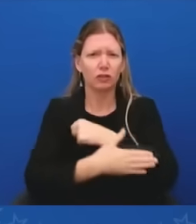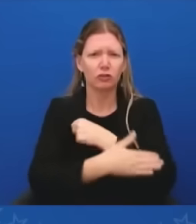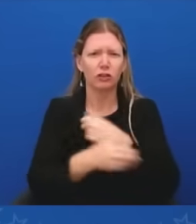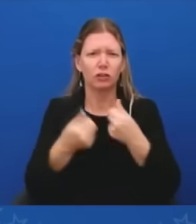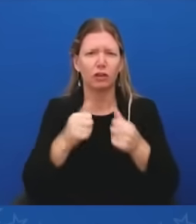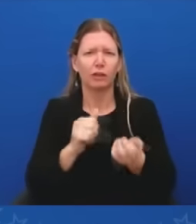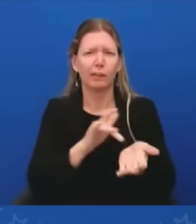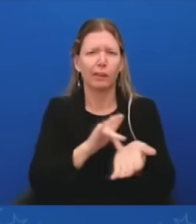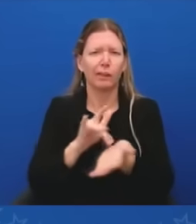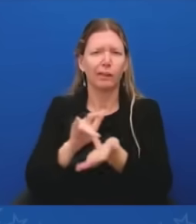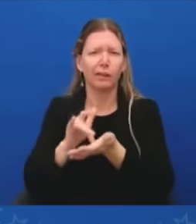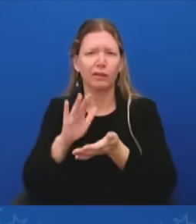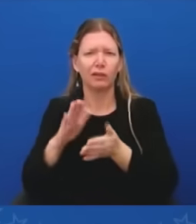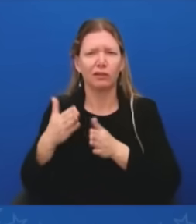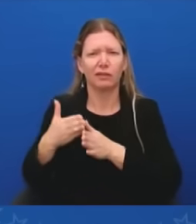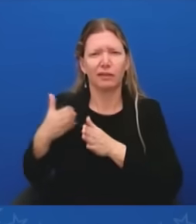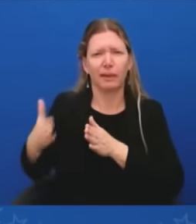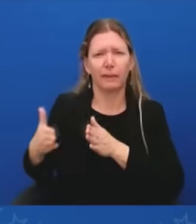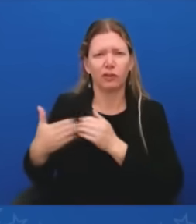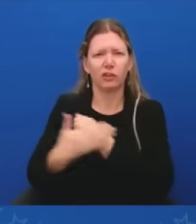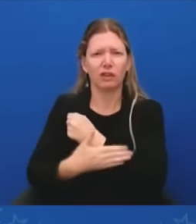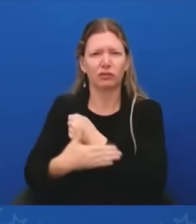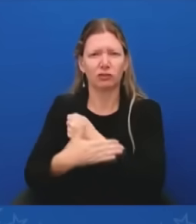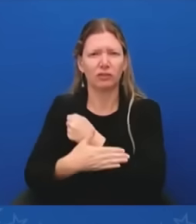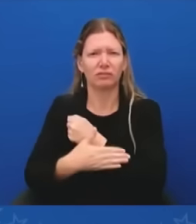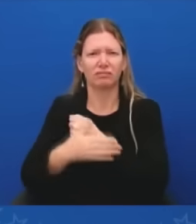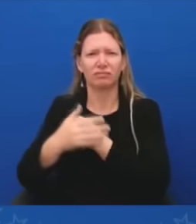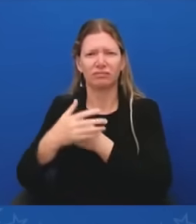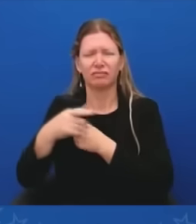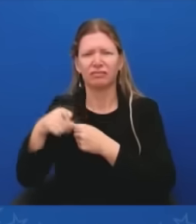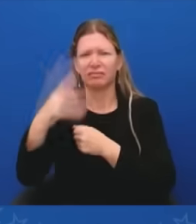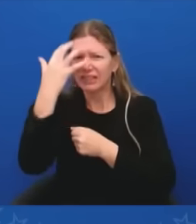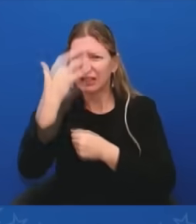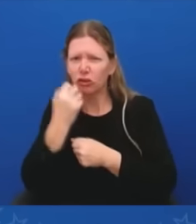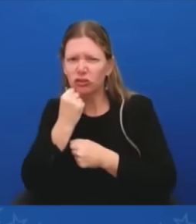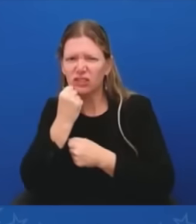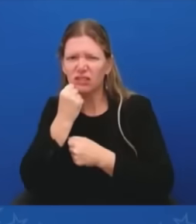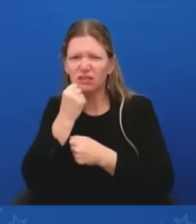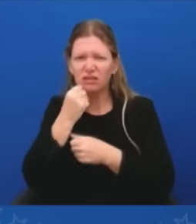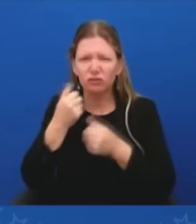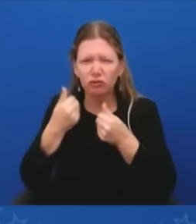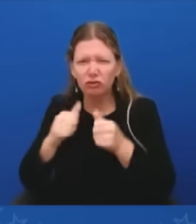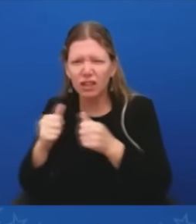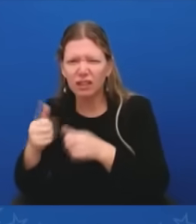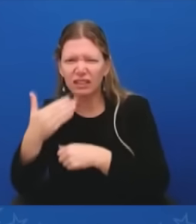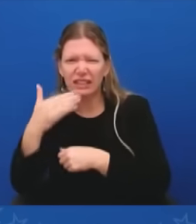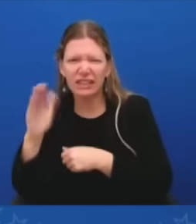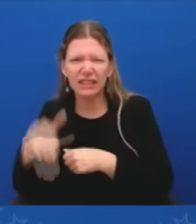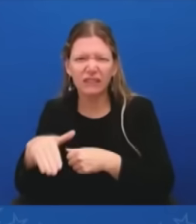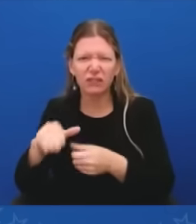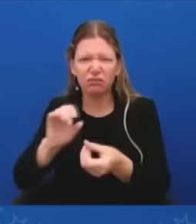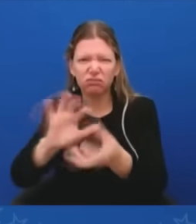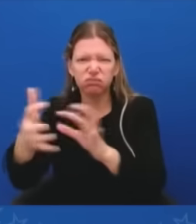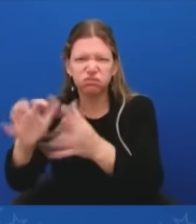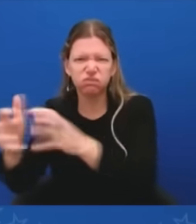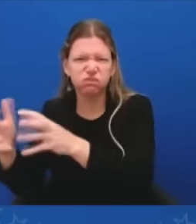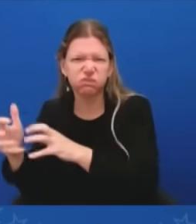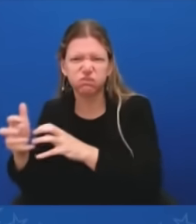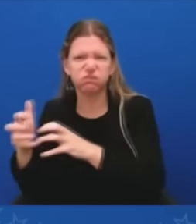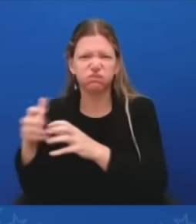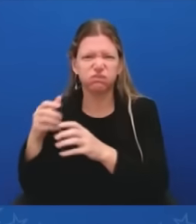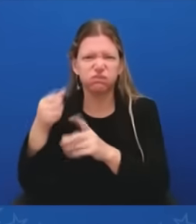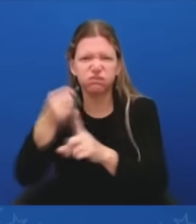plots. That's why I'm making historic investments in our military, overhauling our defense industrial base.